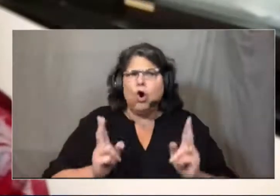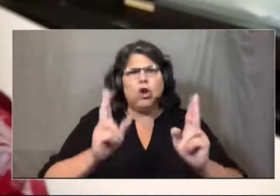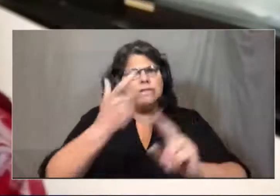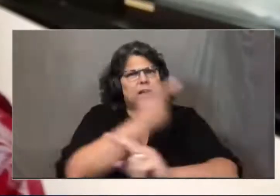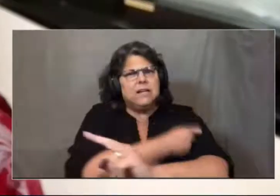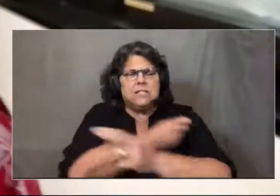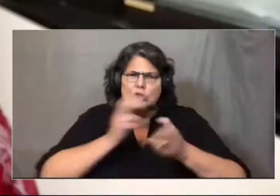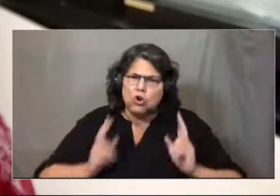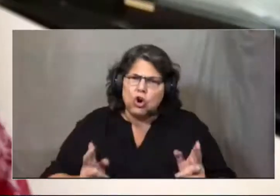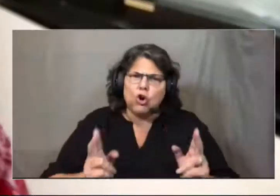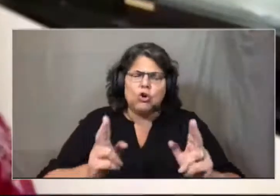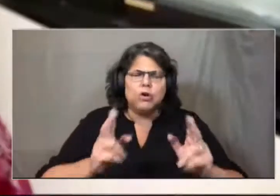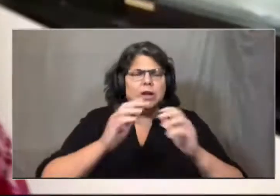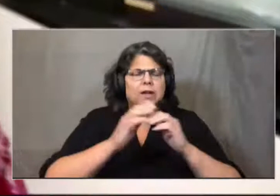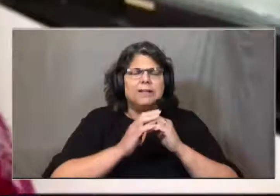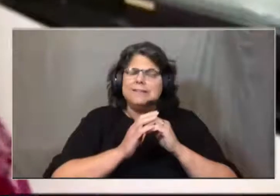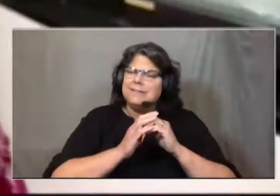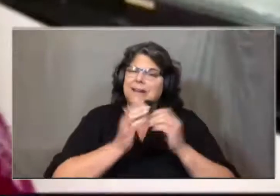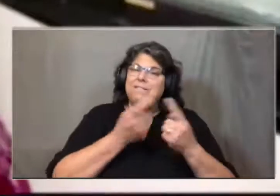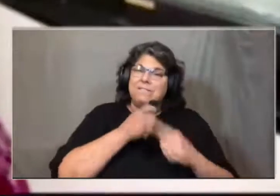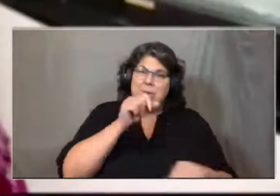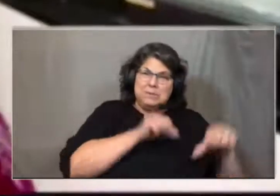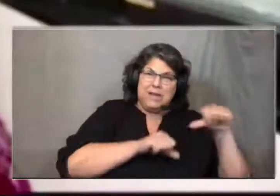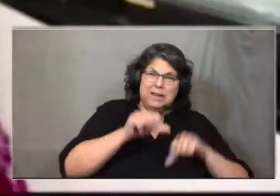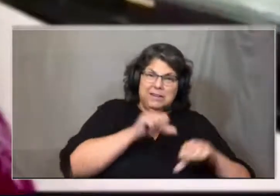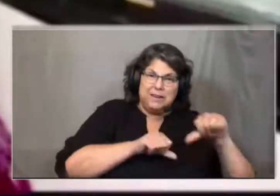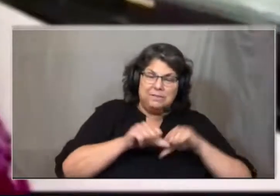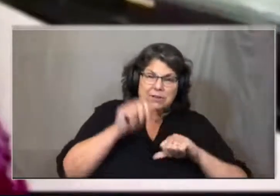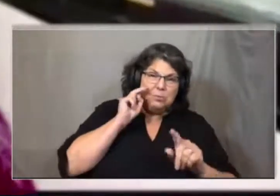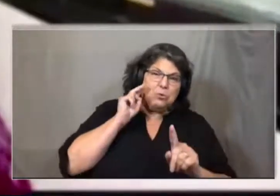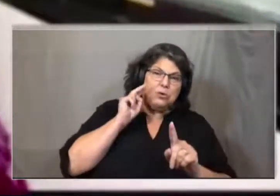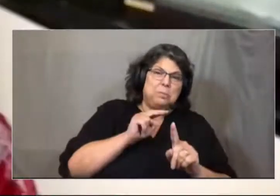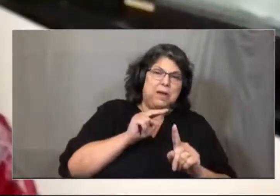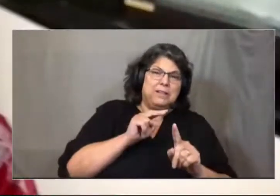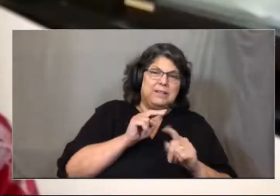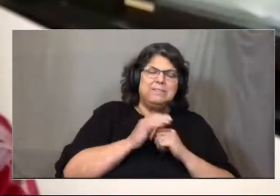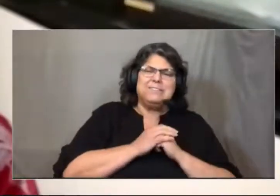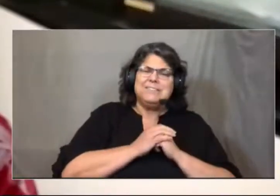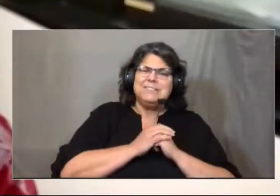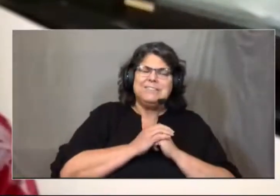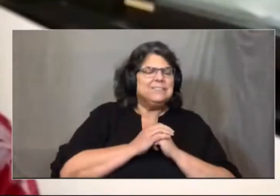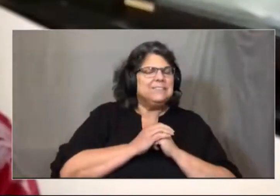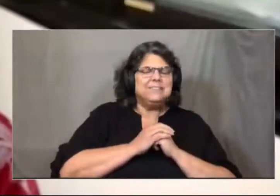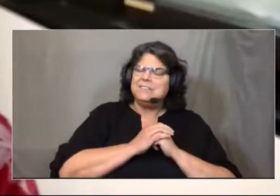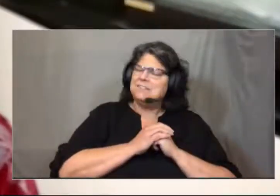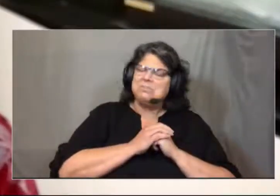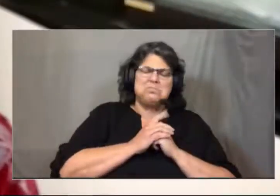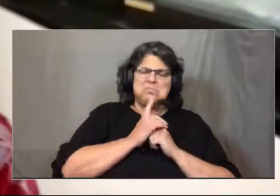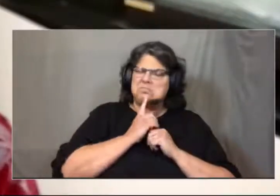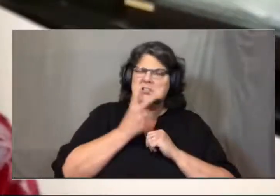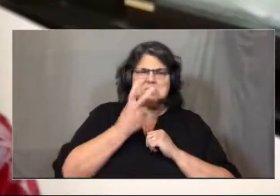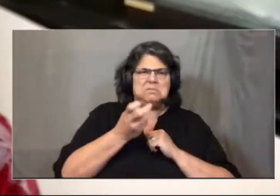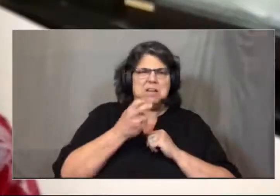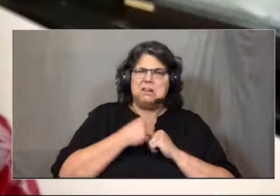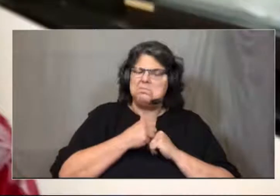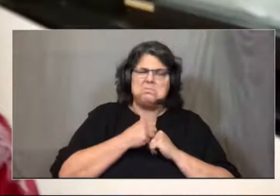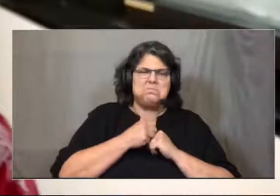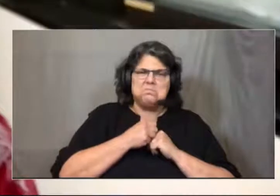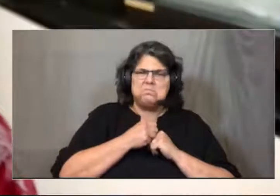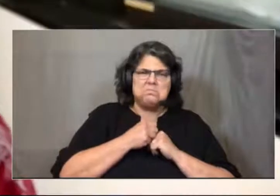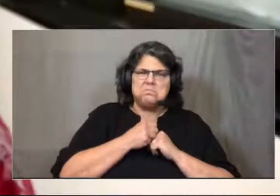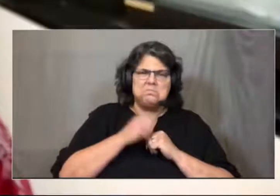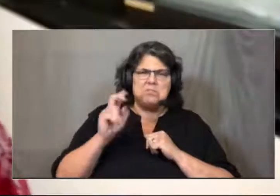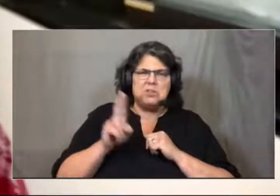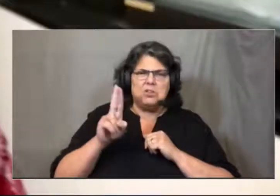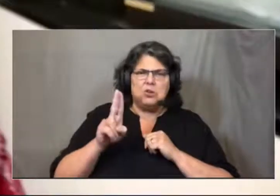But on the one hand, from a scientific point of view, the experience has been, it's very, very unlikely. The United States is giving